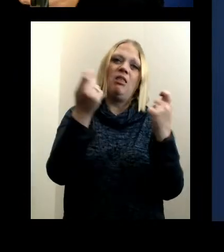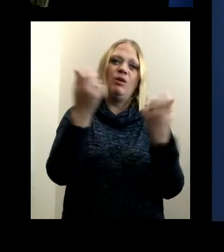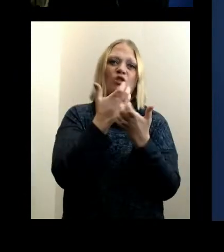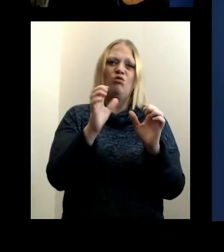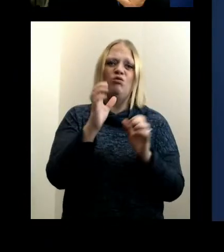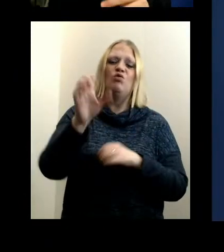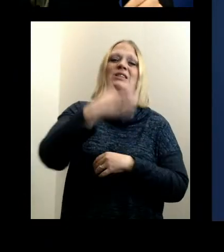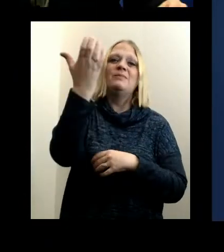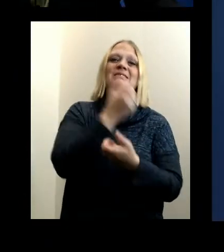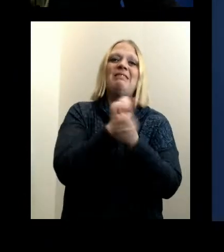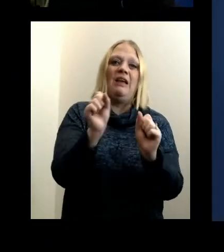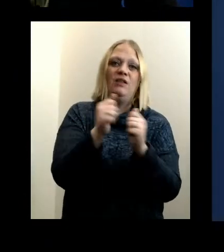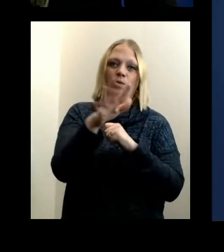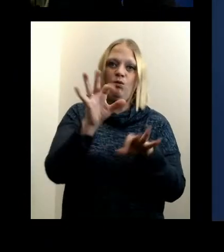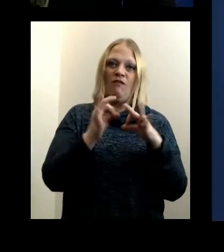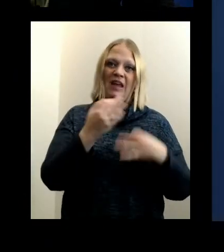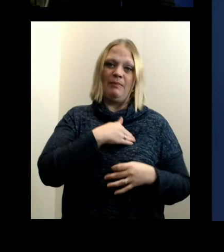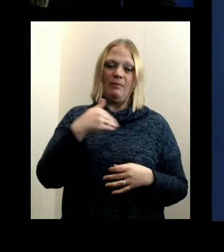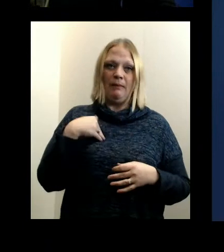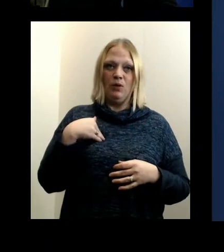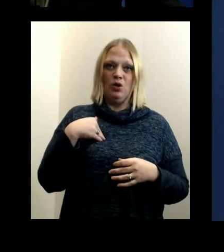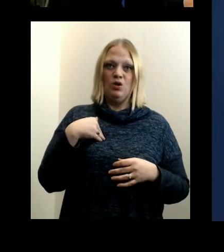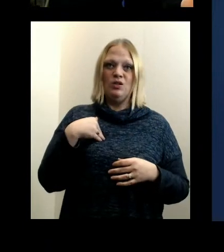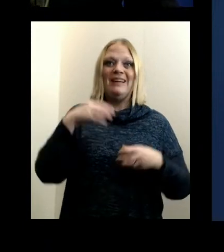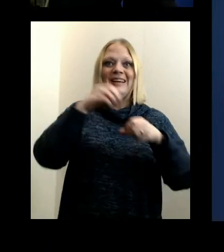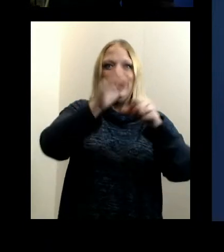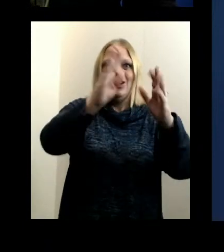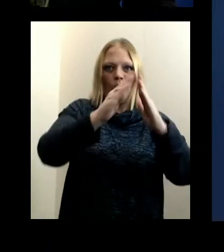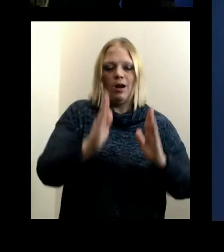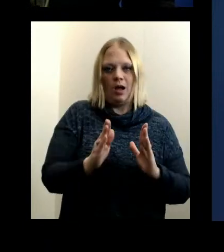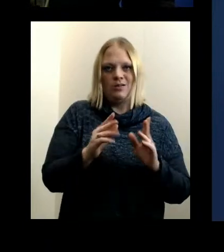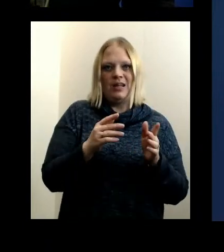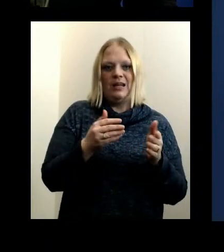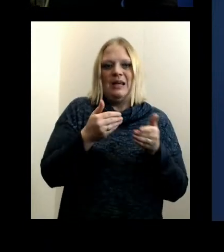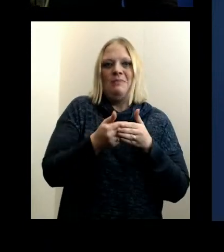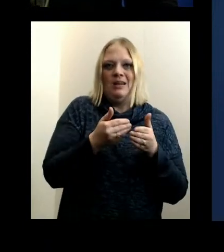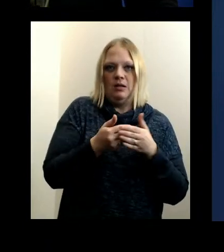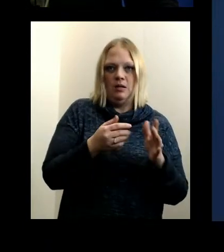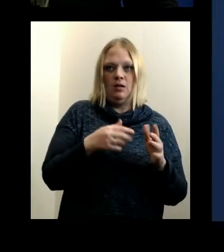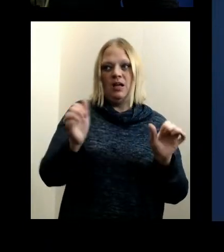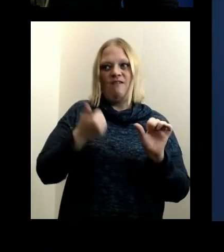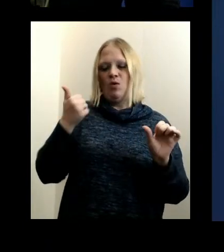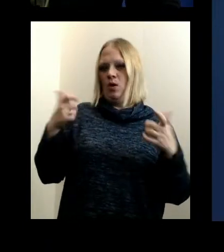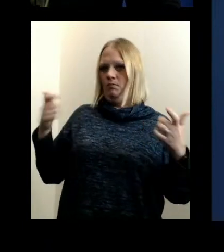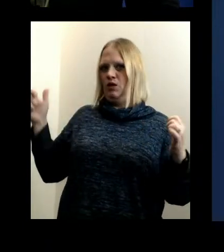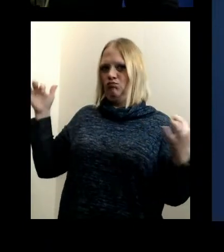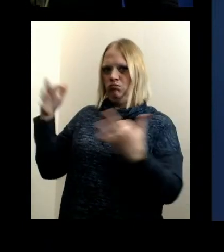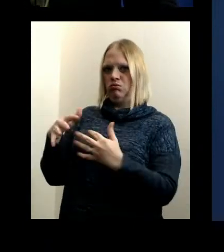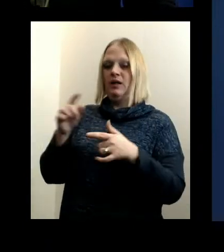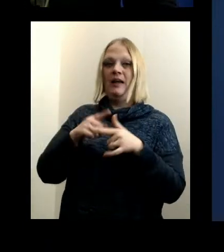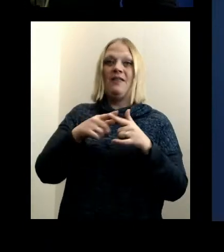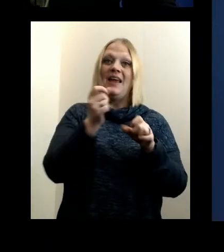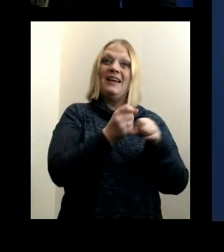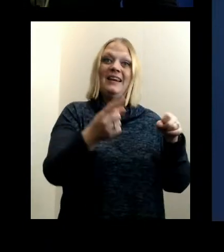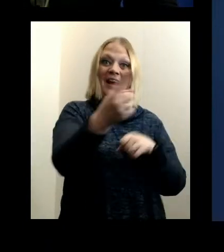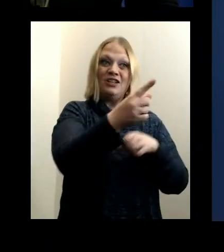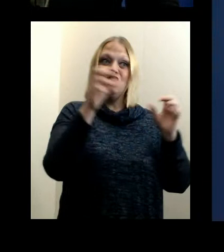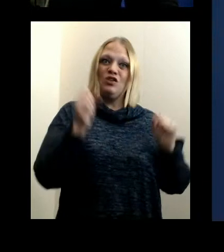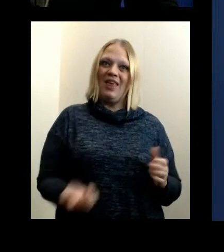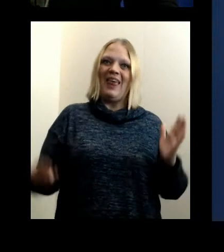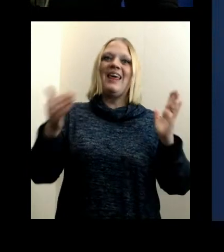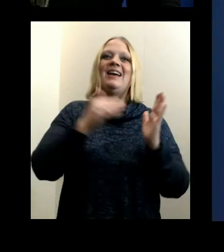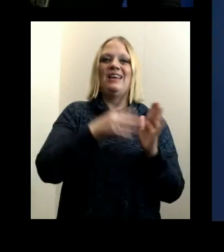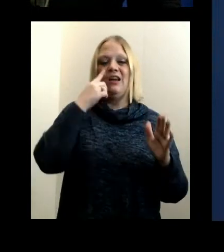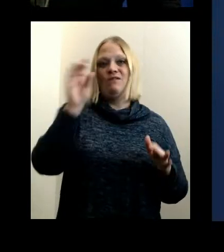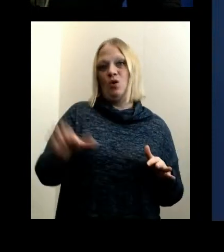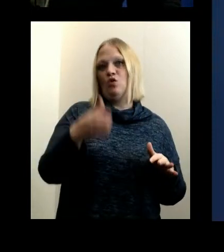safely with your family members, your immediate family members, to avoid those gatherings so that next year we can all be back again for